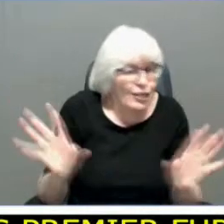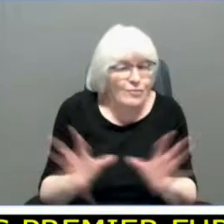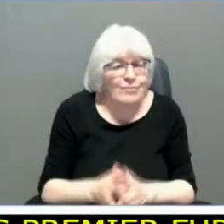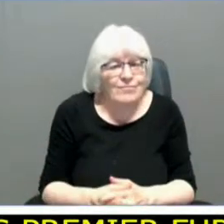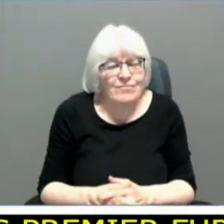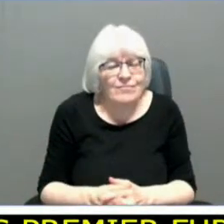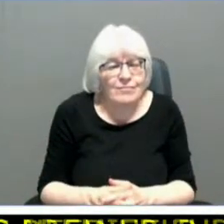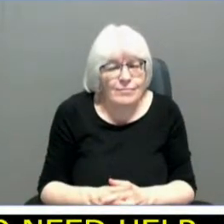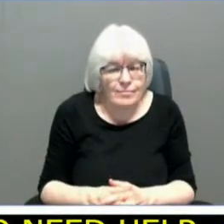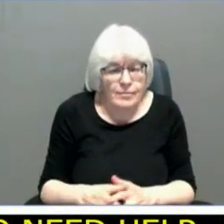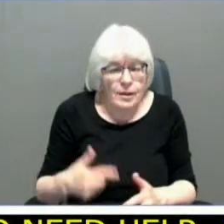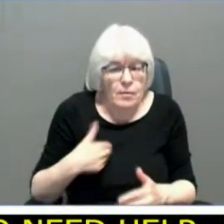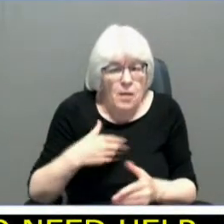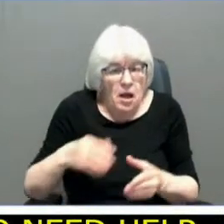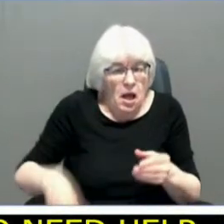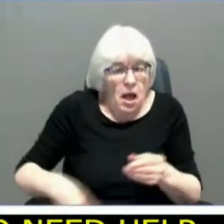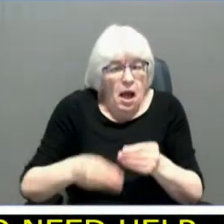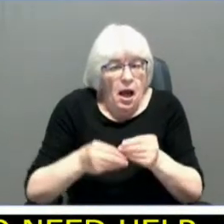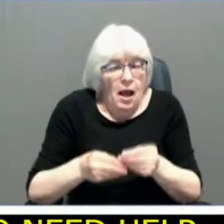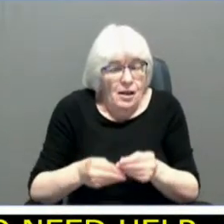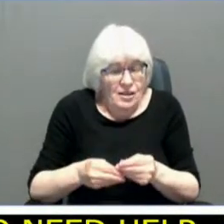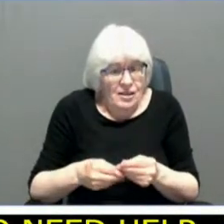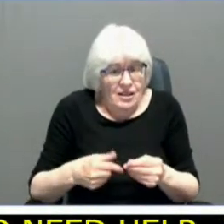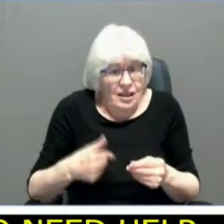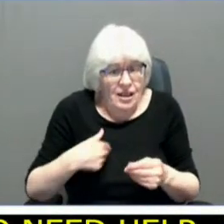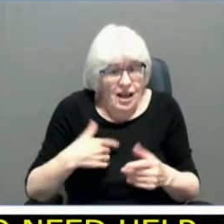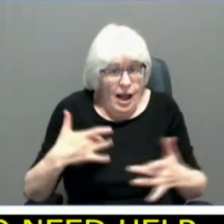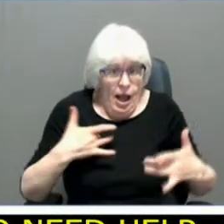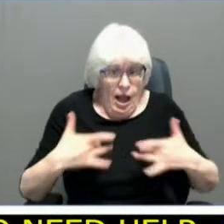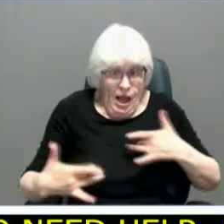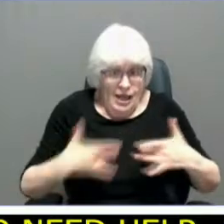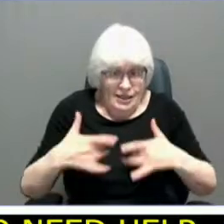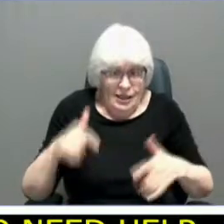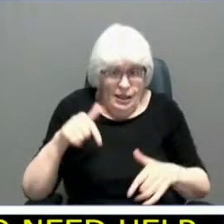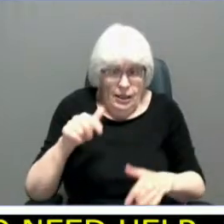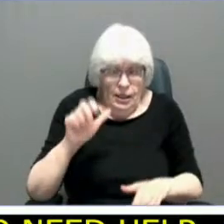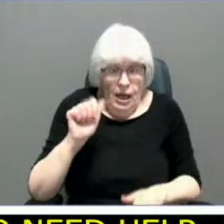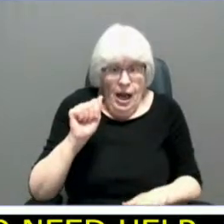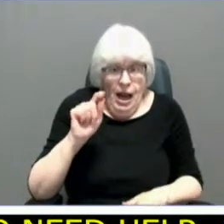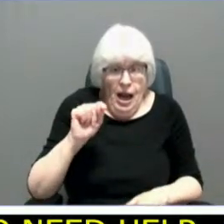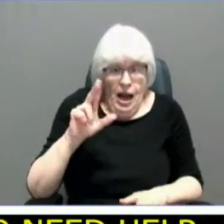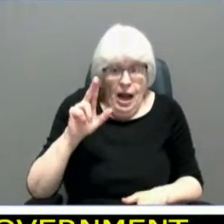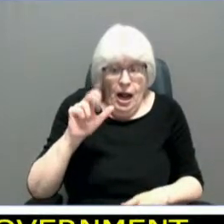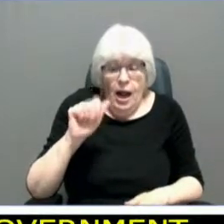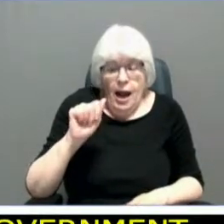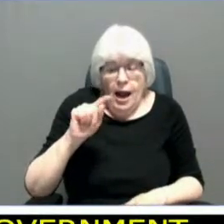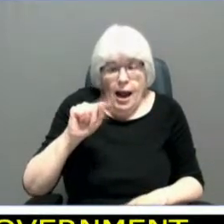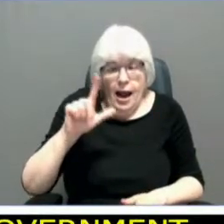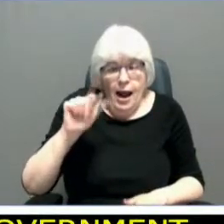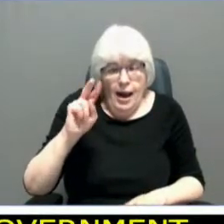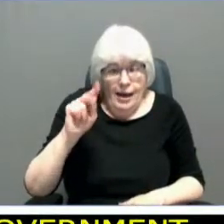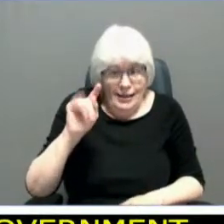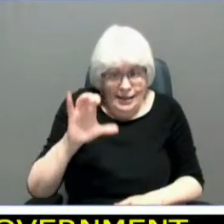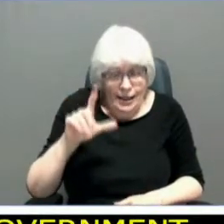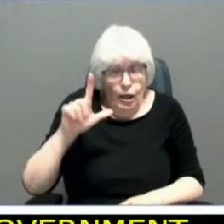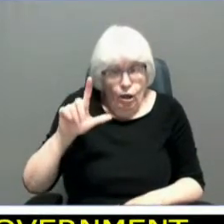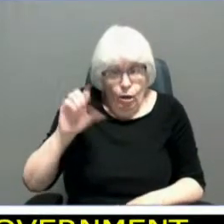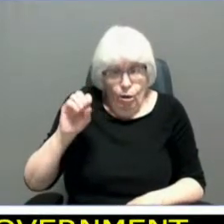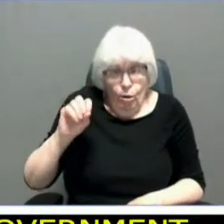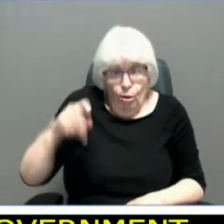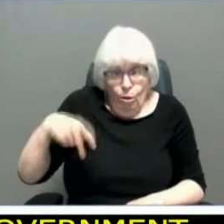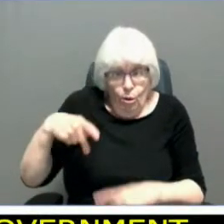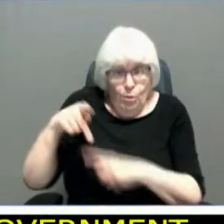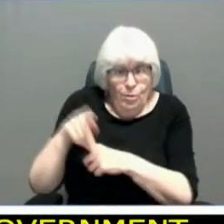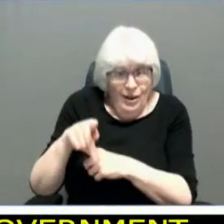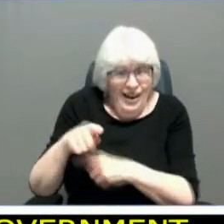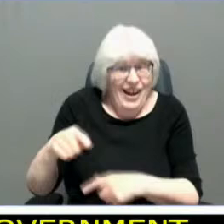concerns about the Atlantic Loop, even in the current projections, it cannot fulfill the needs of the Atlantic region. So